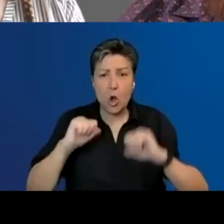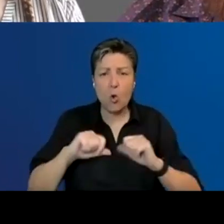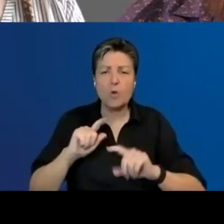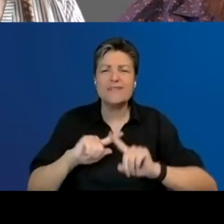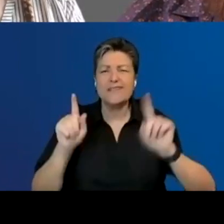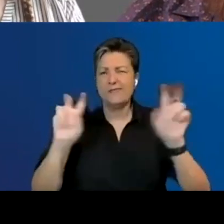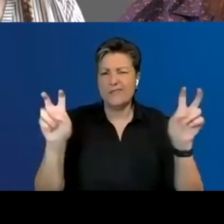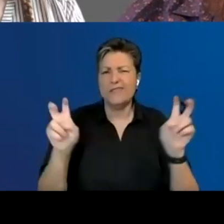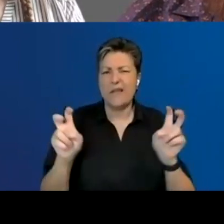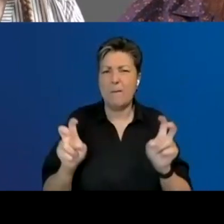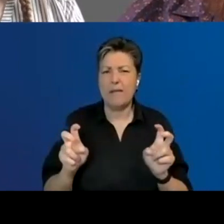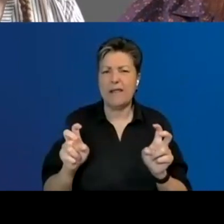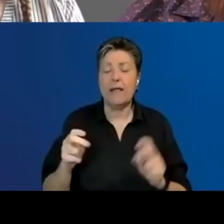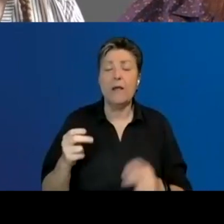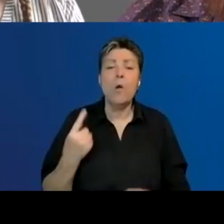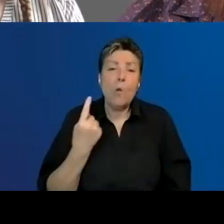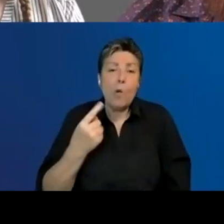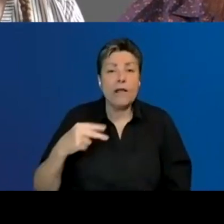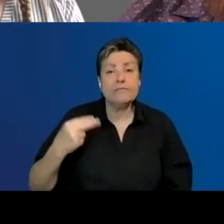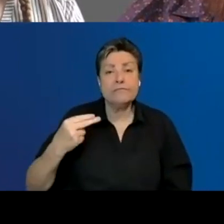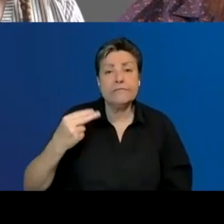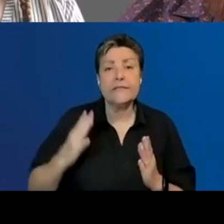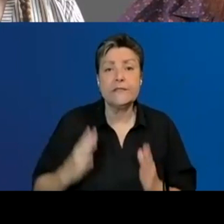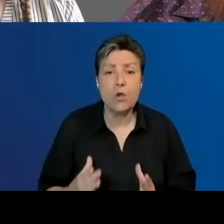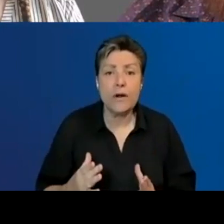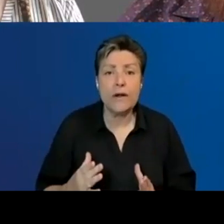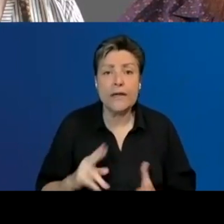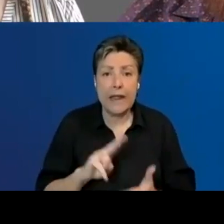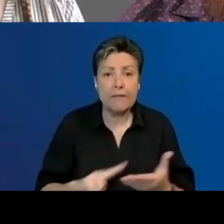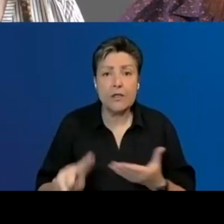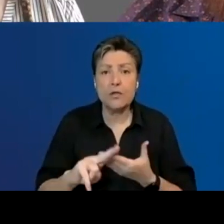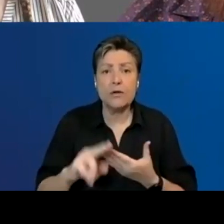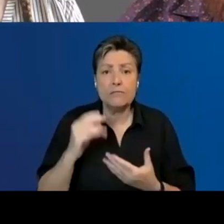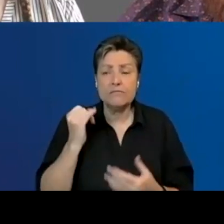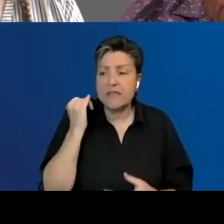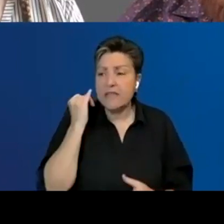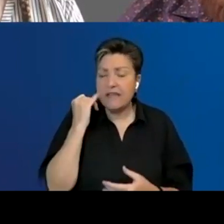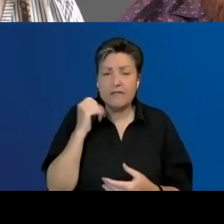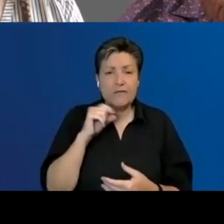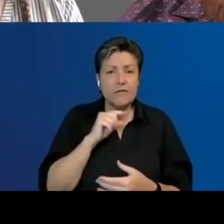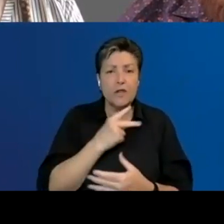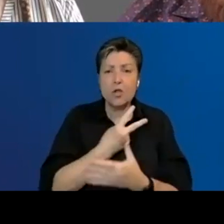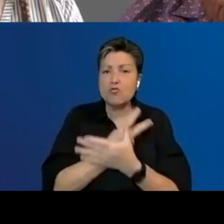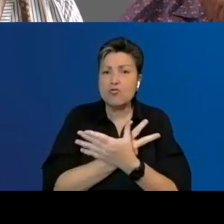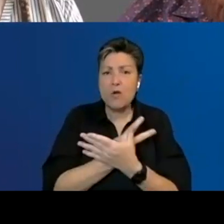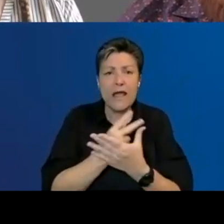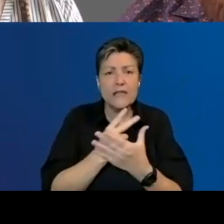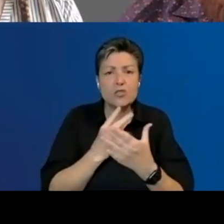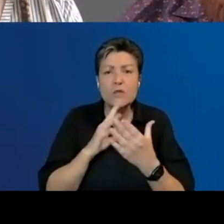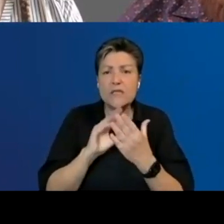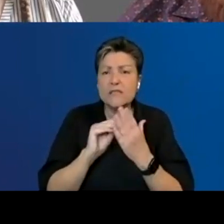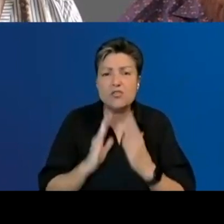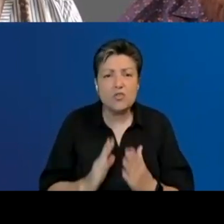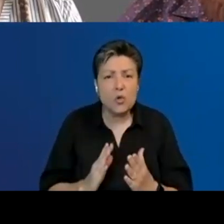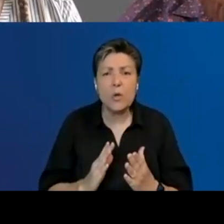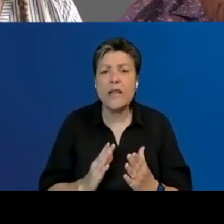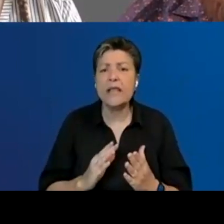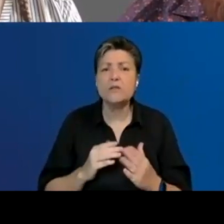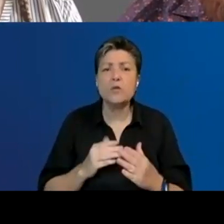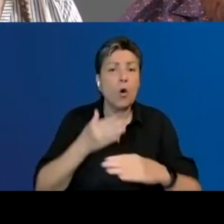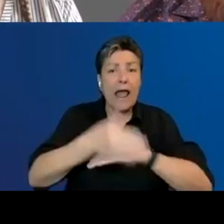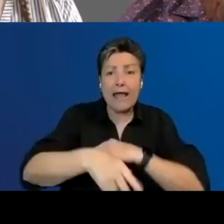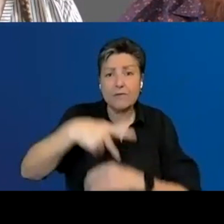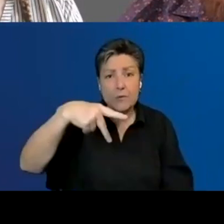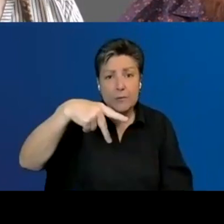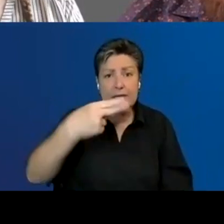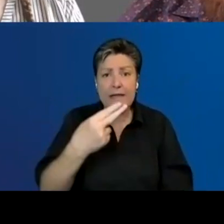A historian at the University of Michigan, be they graduate, student, postdoctoral, or